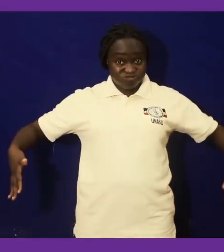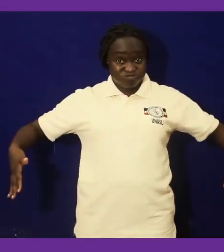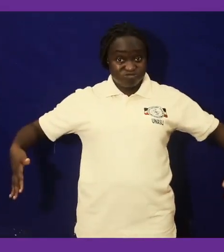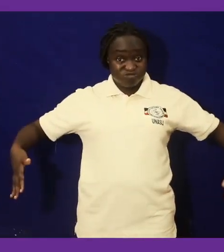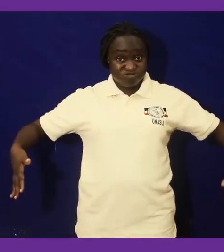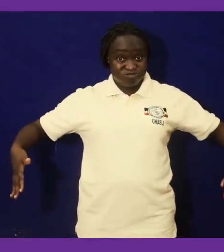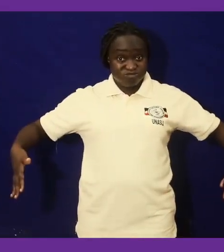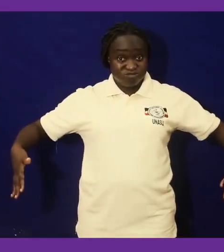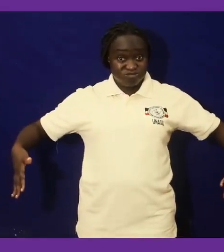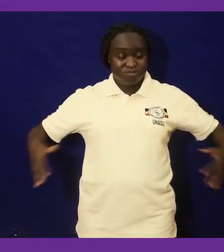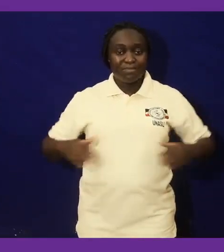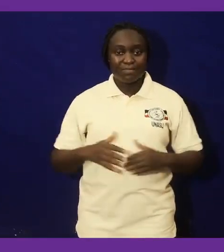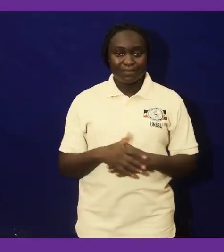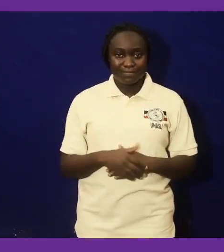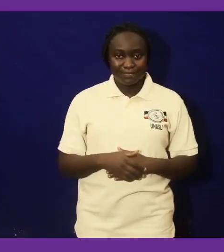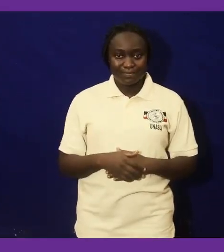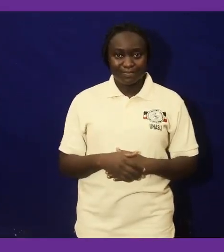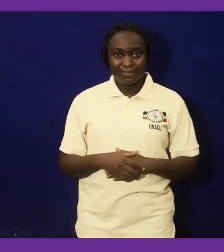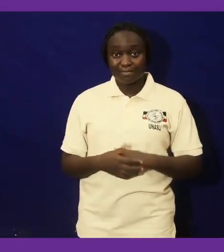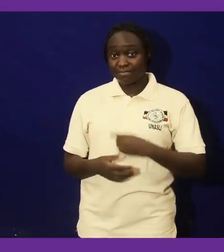fat man.